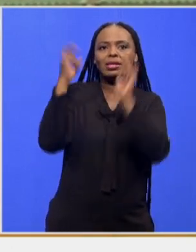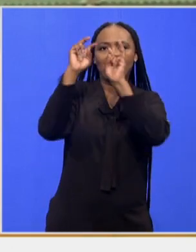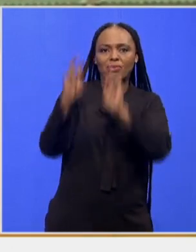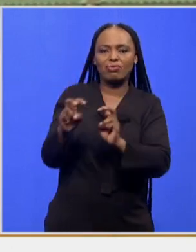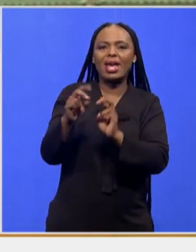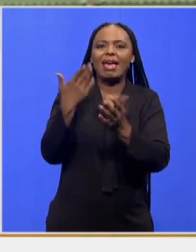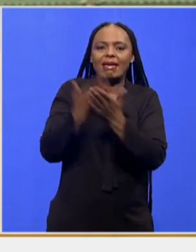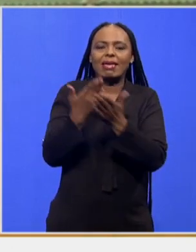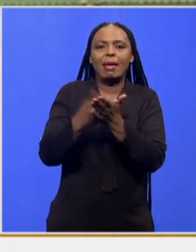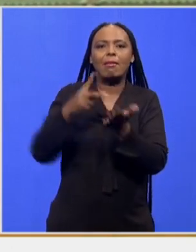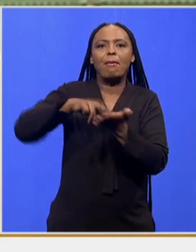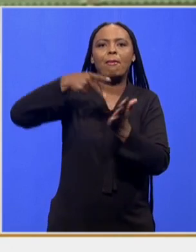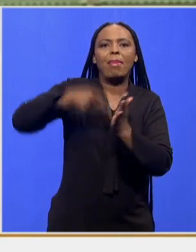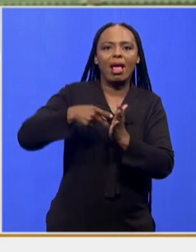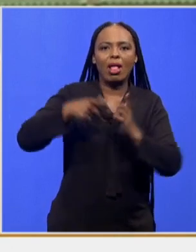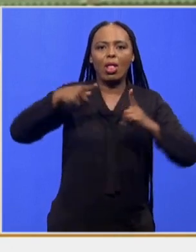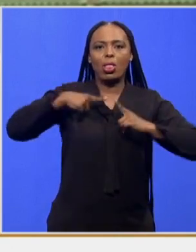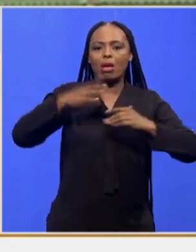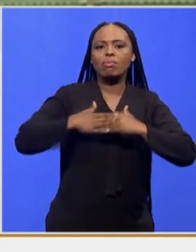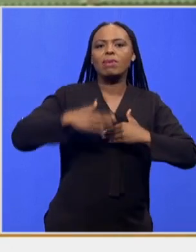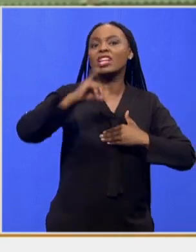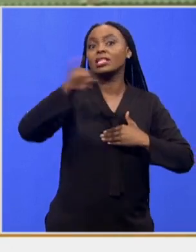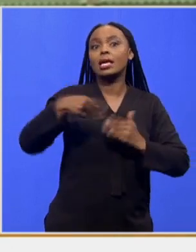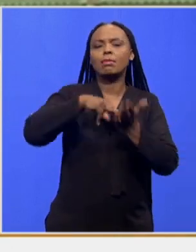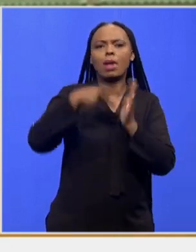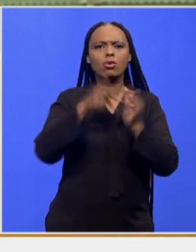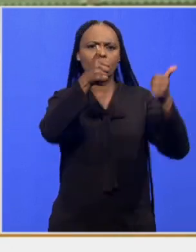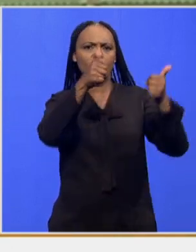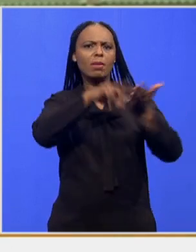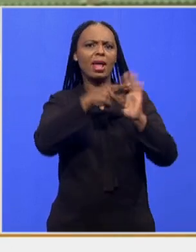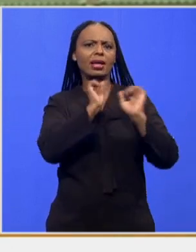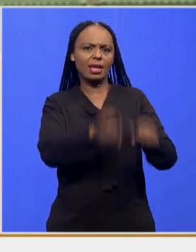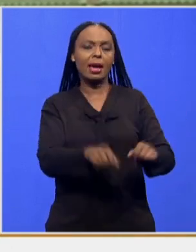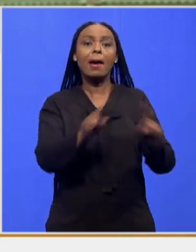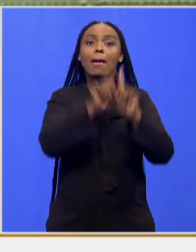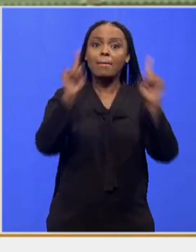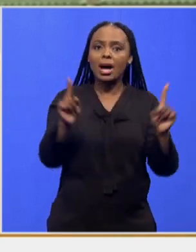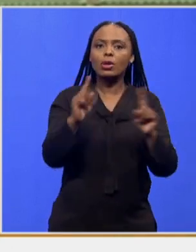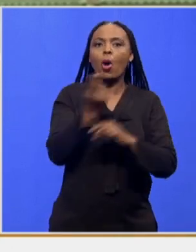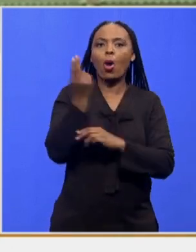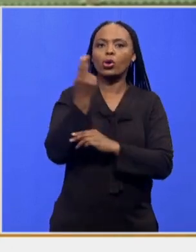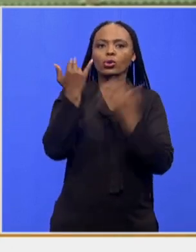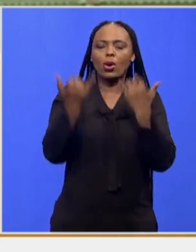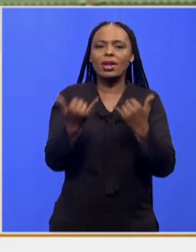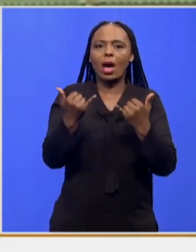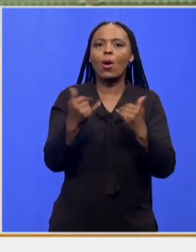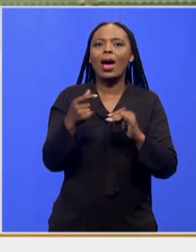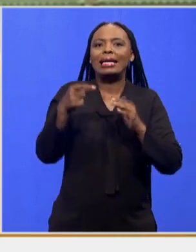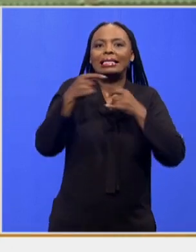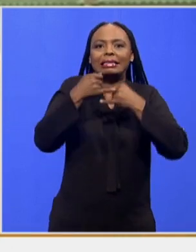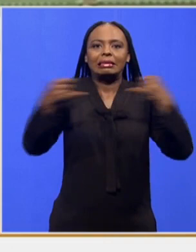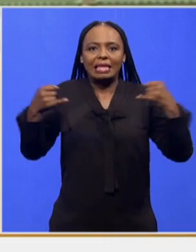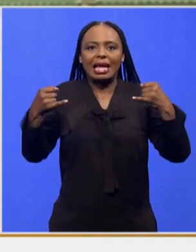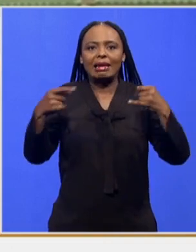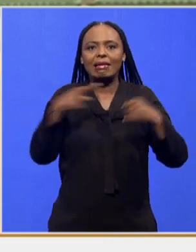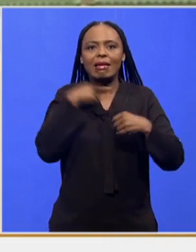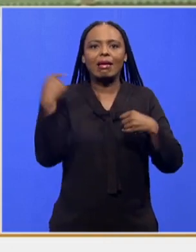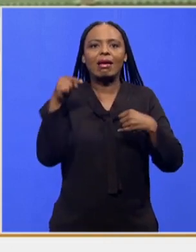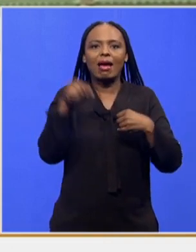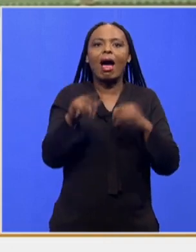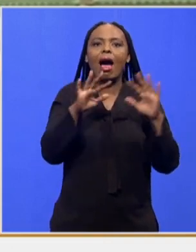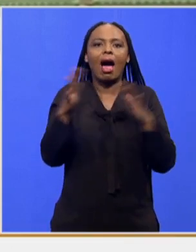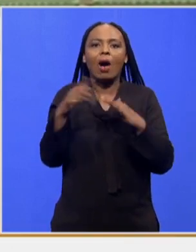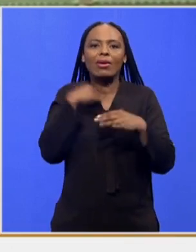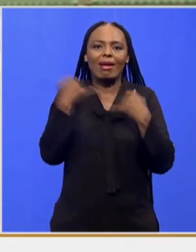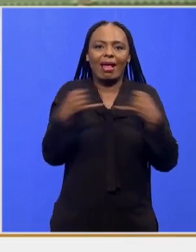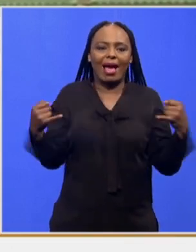able to come up with not just a plan, because it's good to have a plan, but also the timelines and the deadlines for this plan, that in X amount of time, this is what